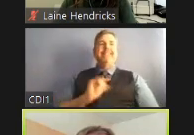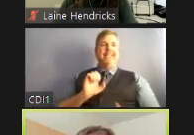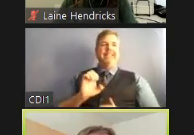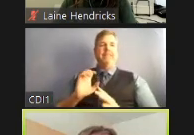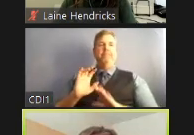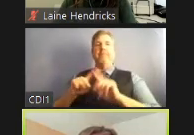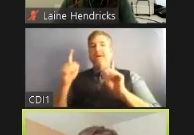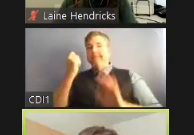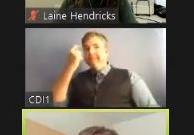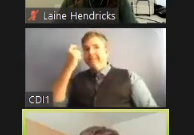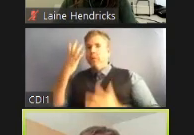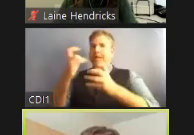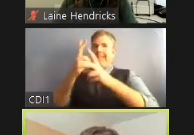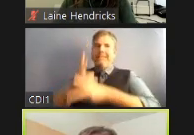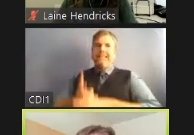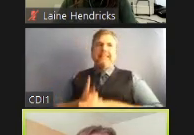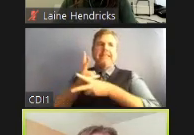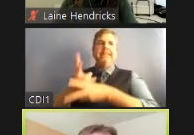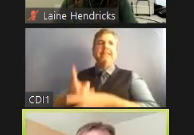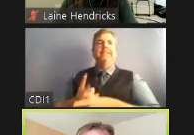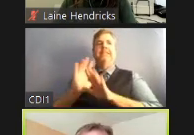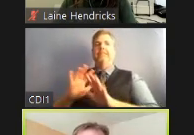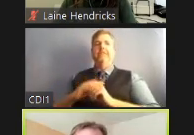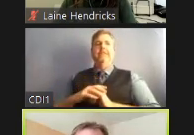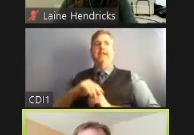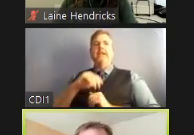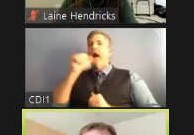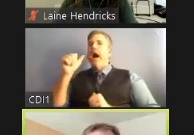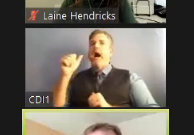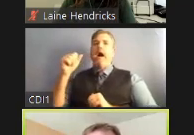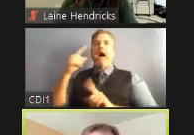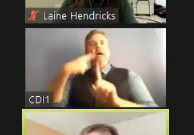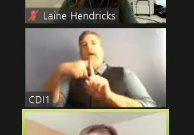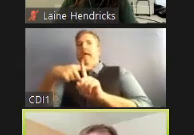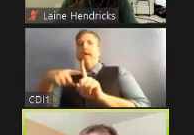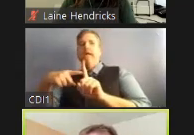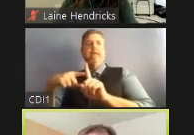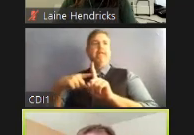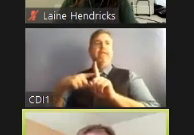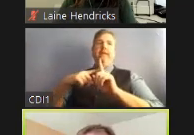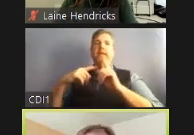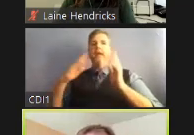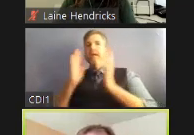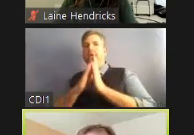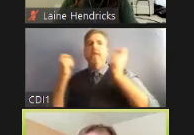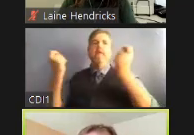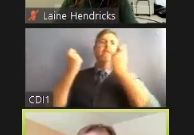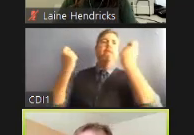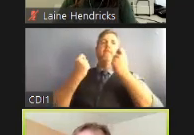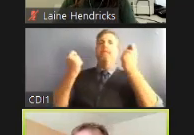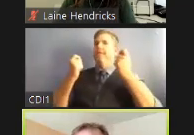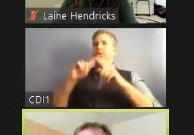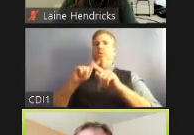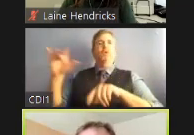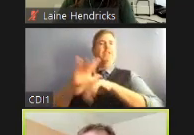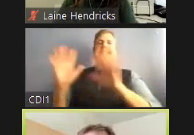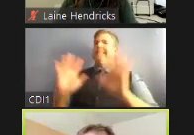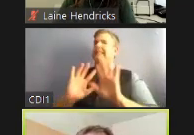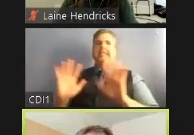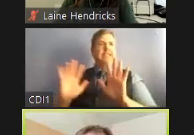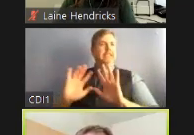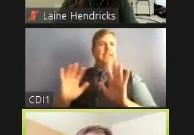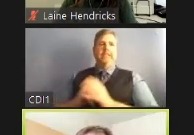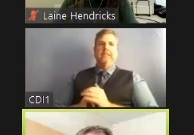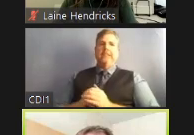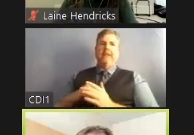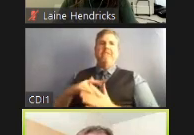overly optimistic or celebrate prematurely there. We don't want to be falsely reassured by this, but I also